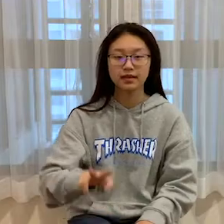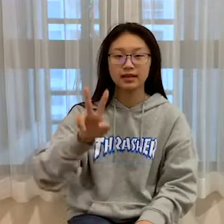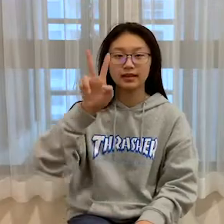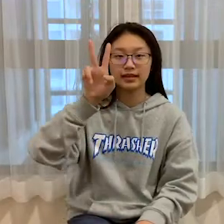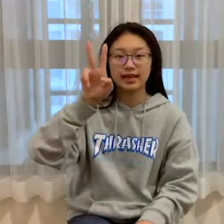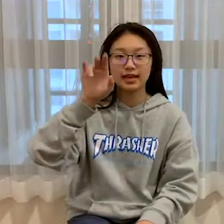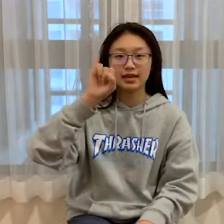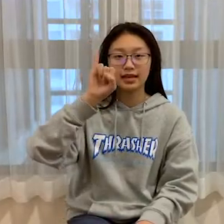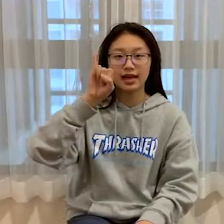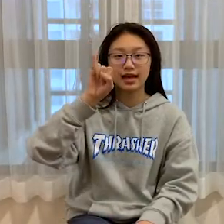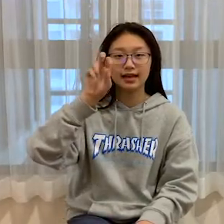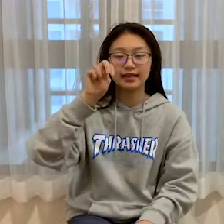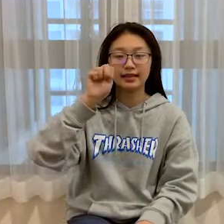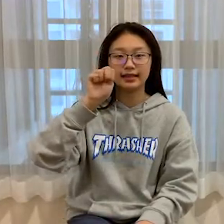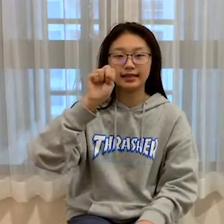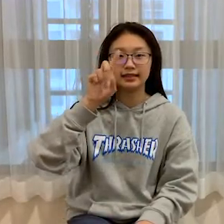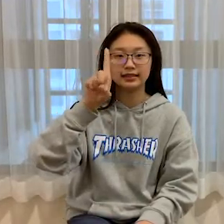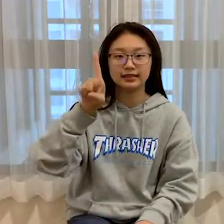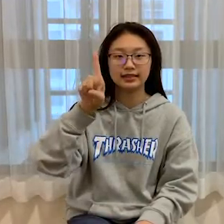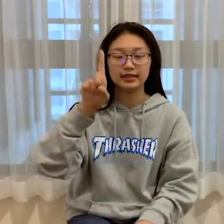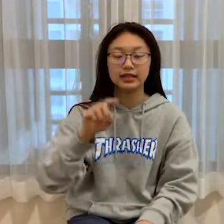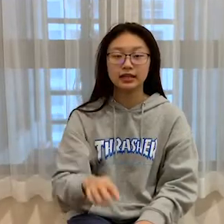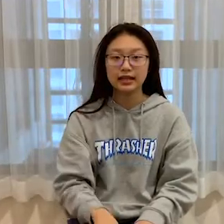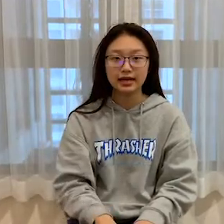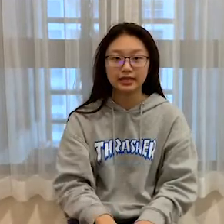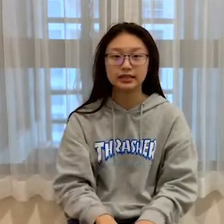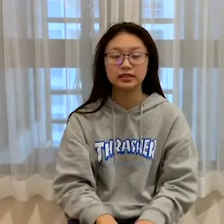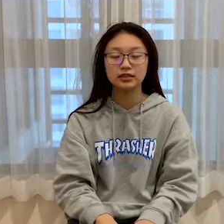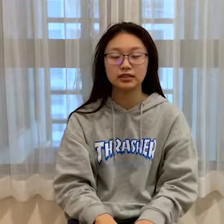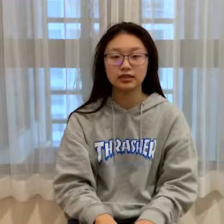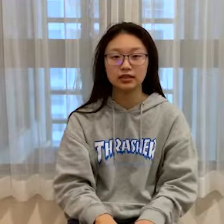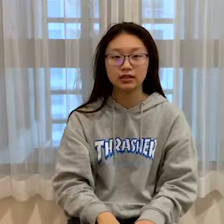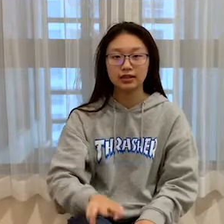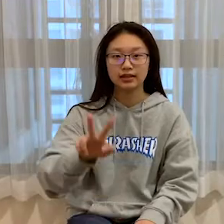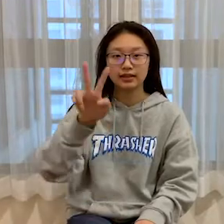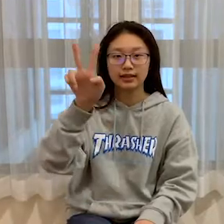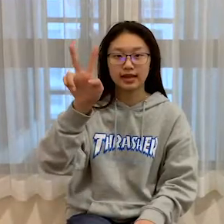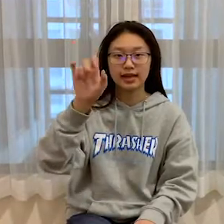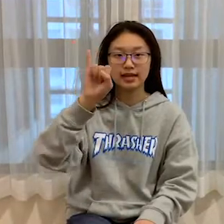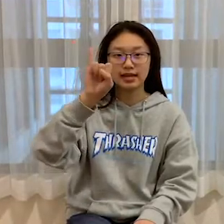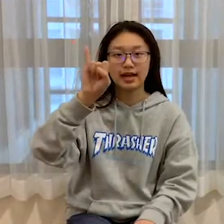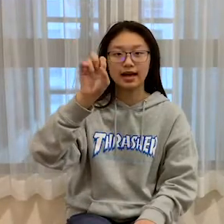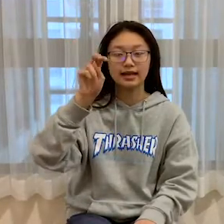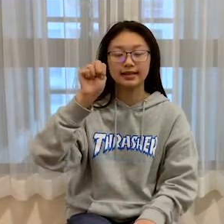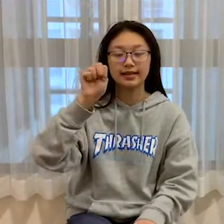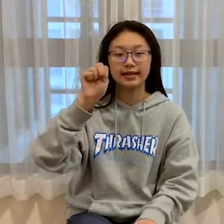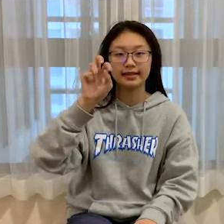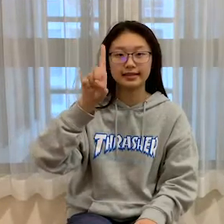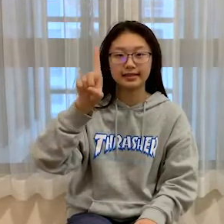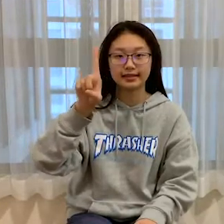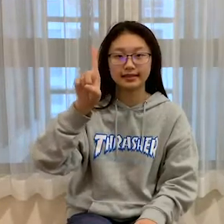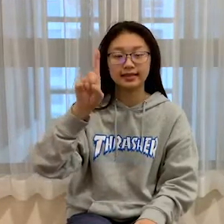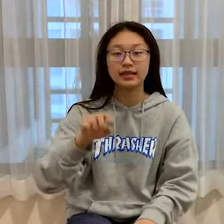This character is pronounced as Shen. Shen. Normally it's an adjective which means benevolent,